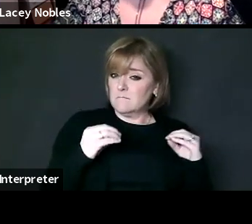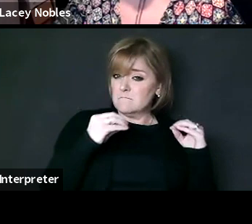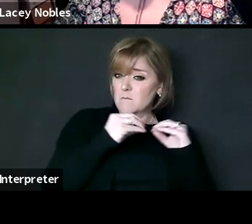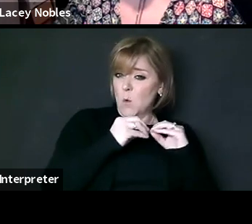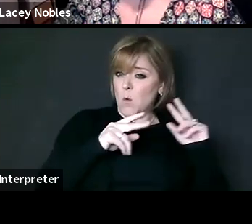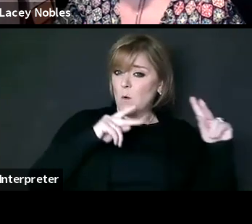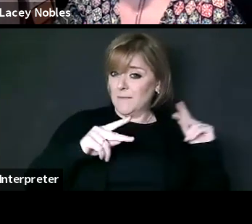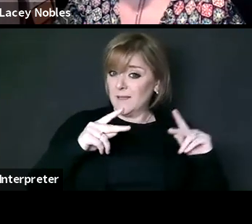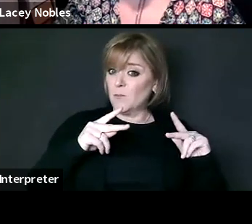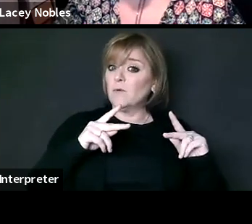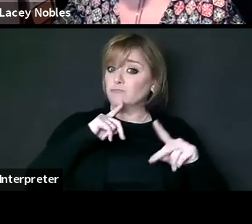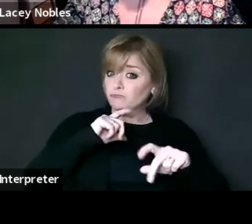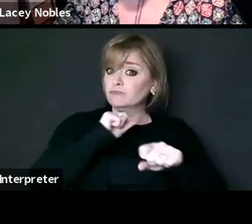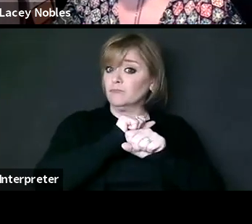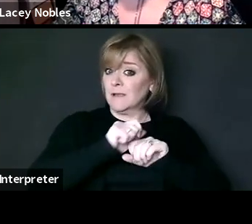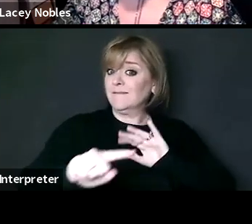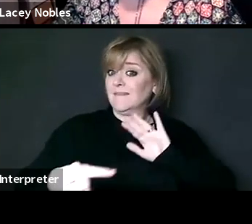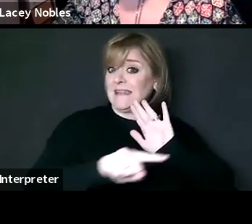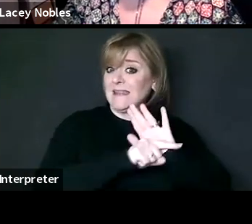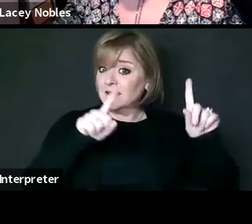negative?